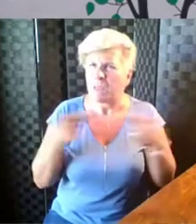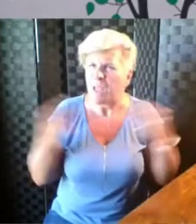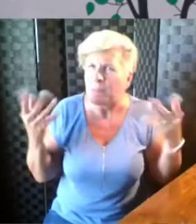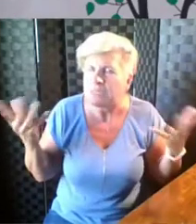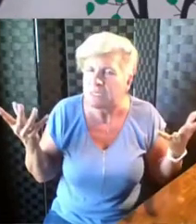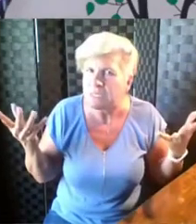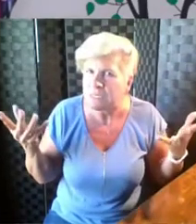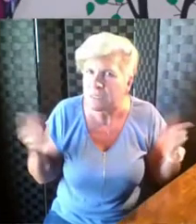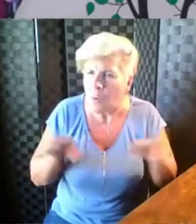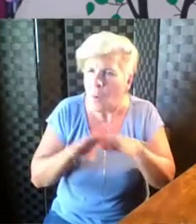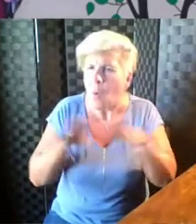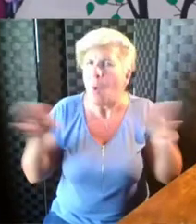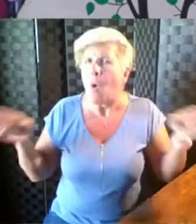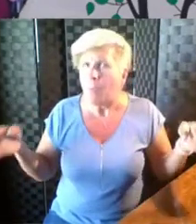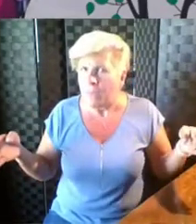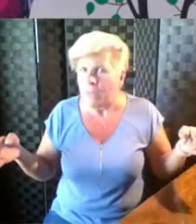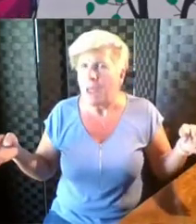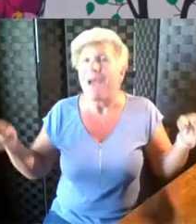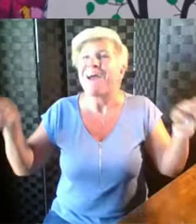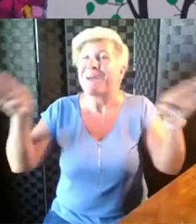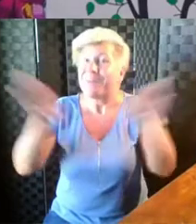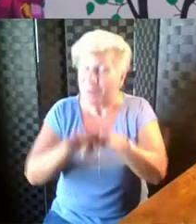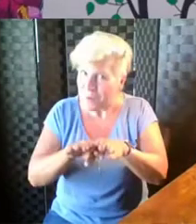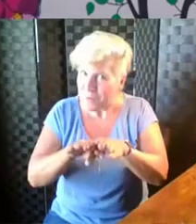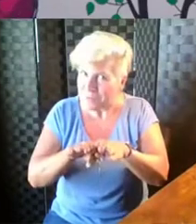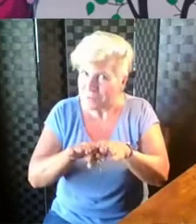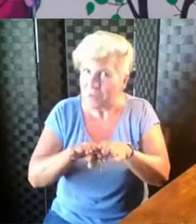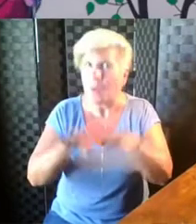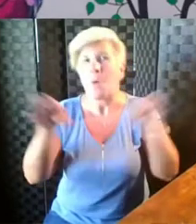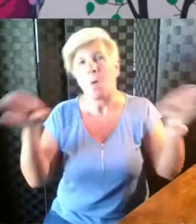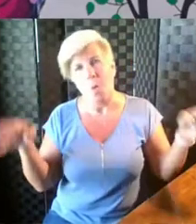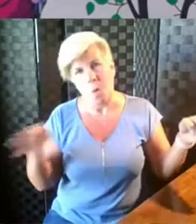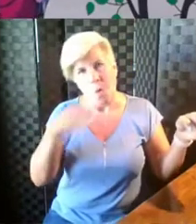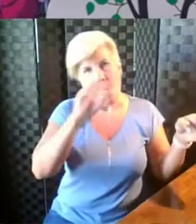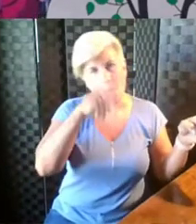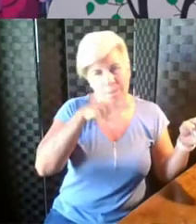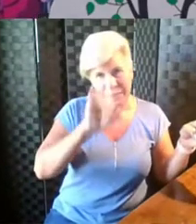open? The antonym would be close.